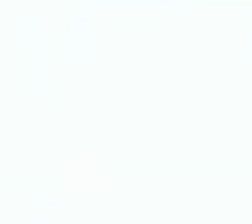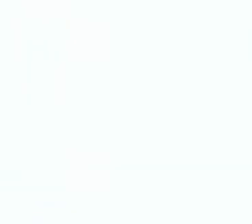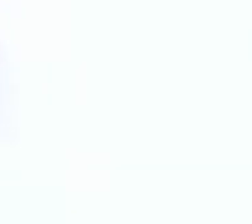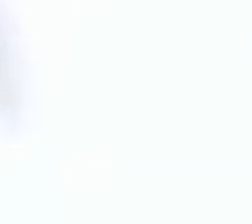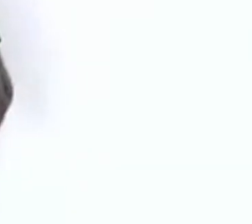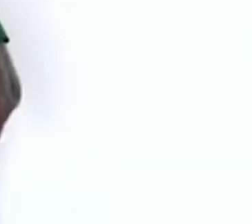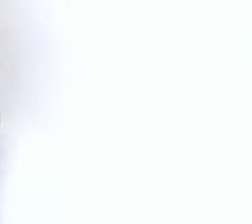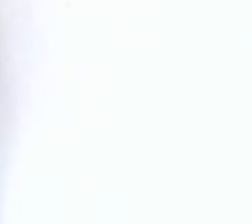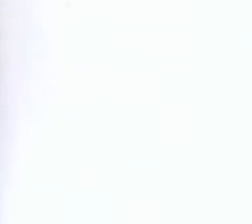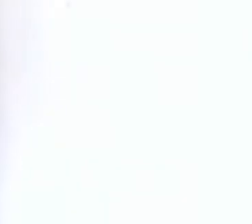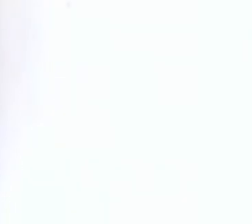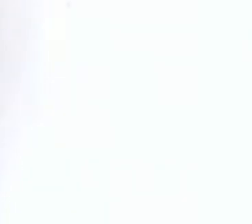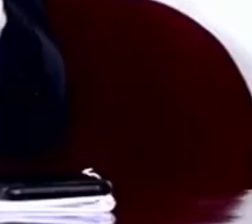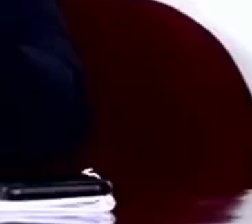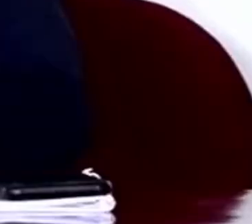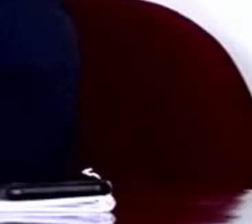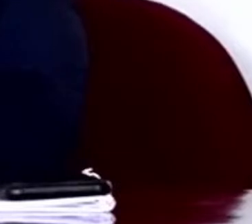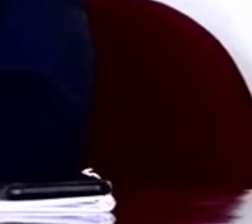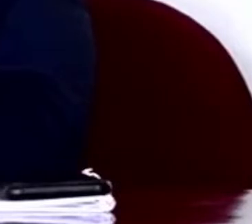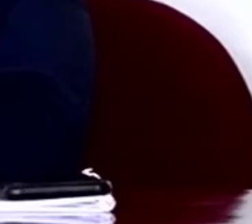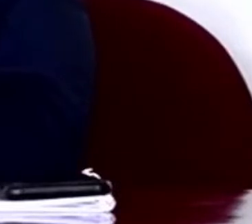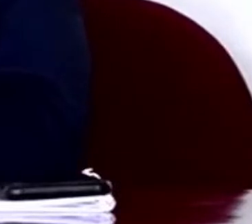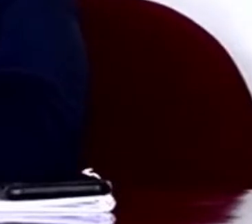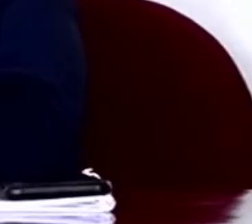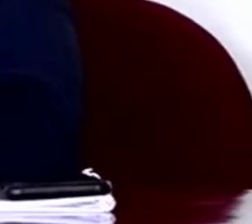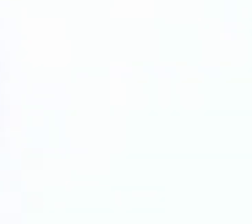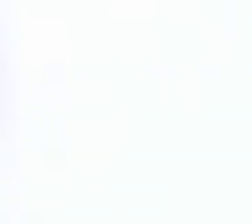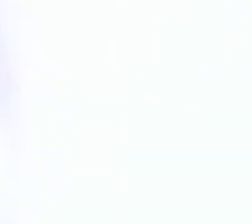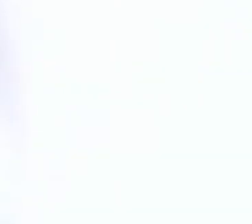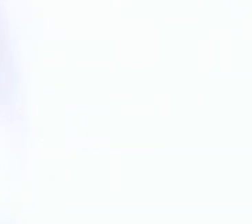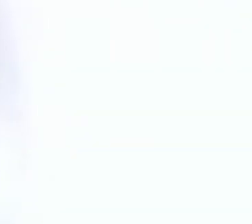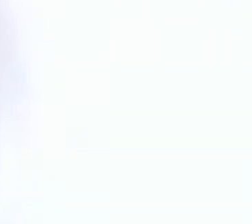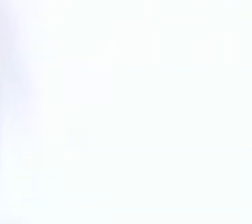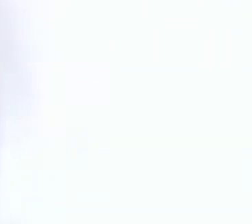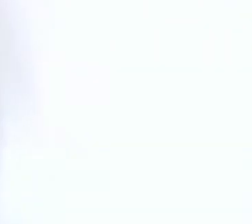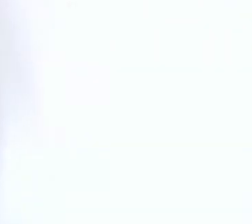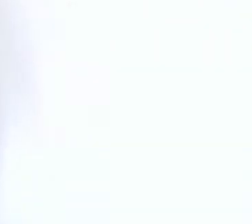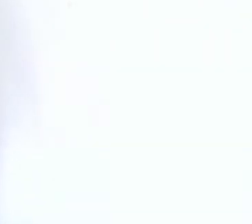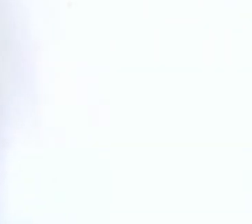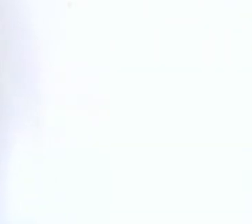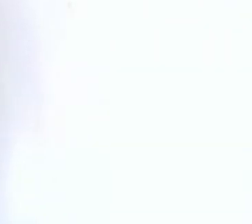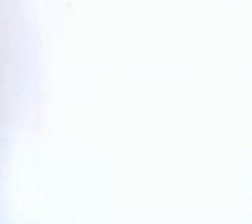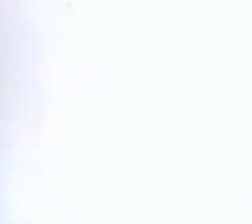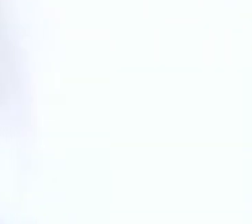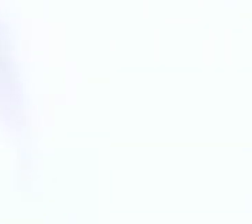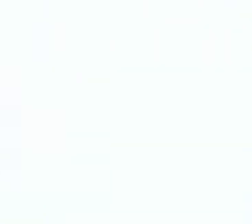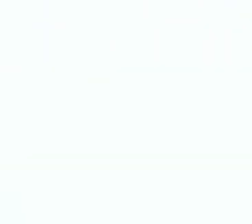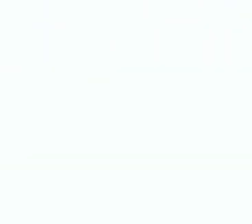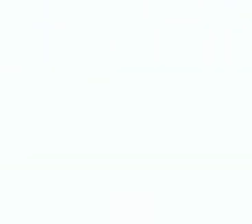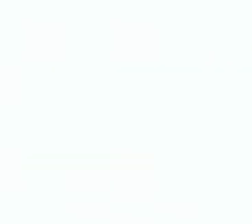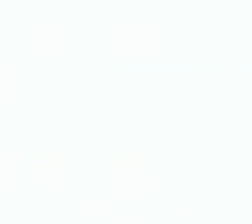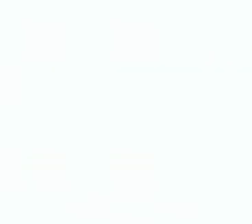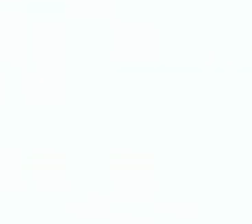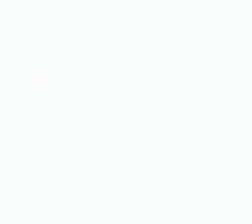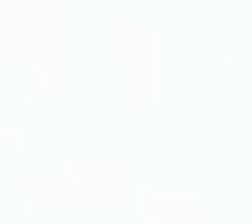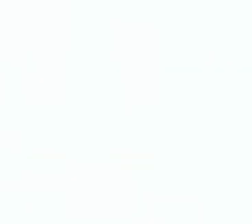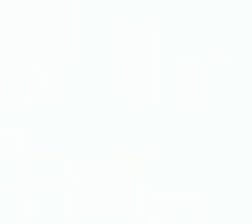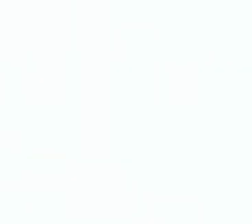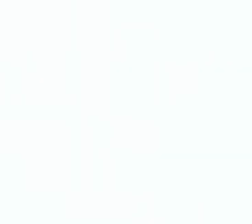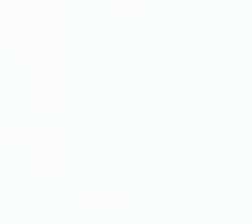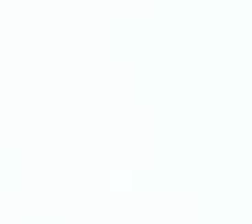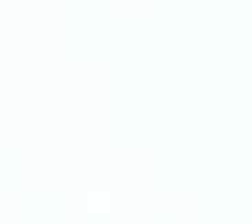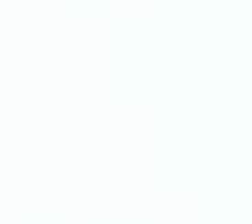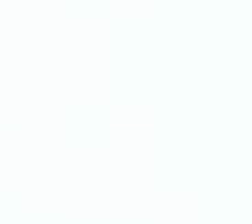gave presentations on what some caucuses advocate for. Mr. Rowan Jenny, Program Manager from World